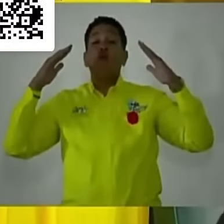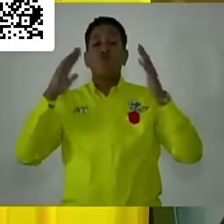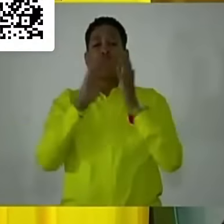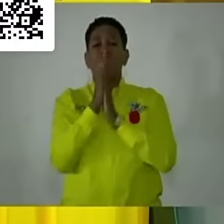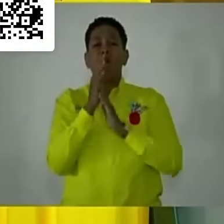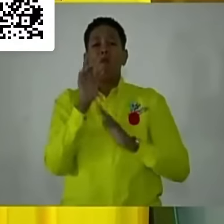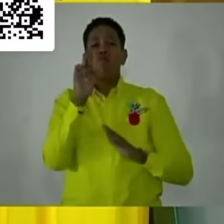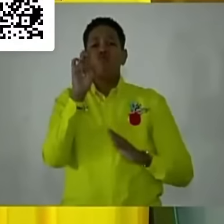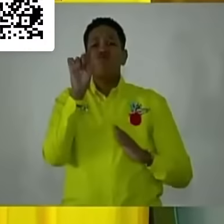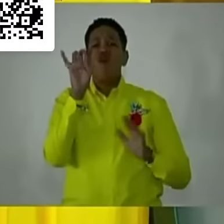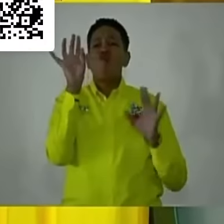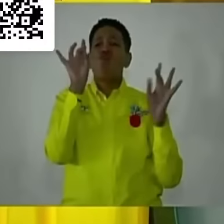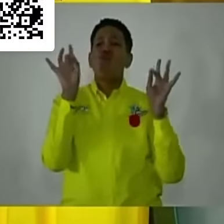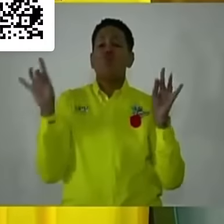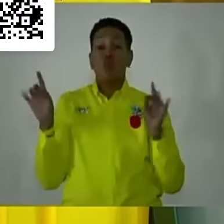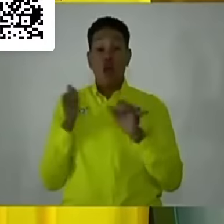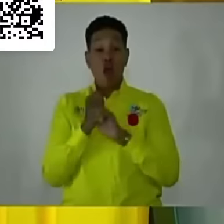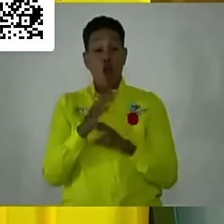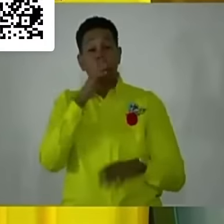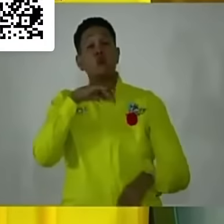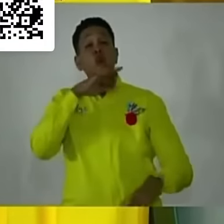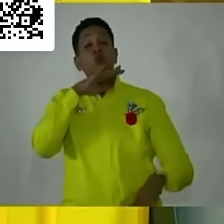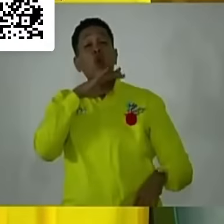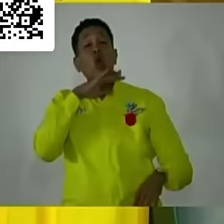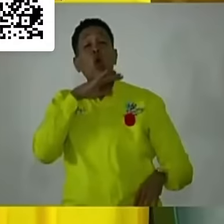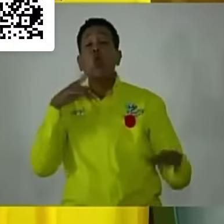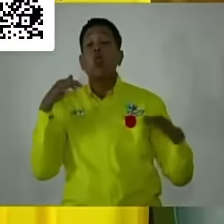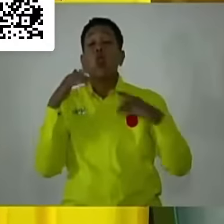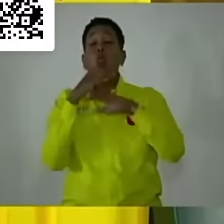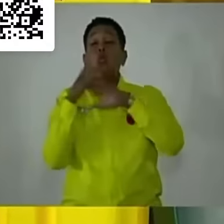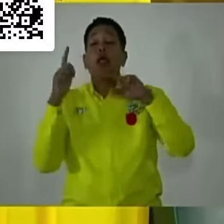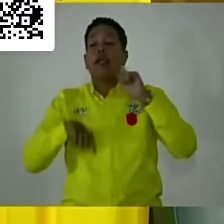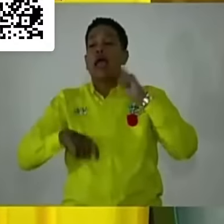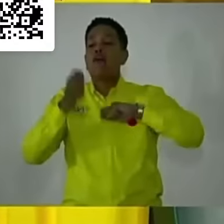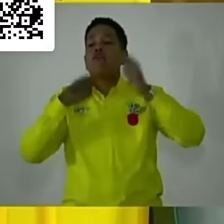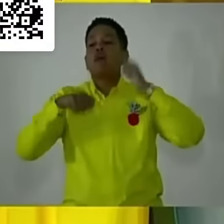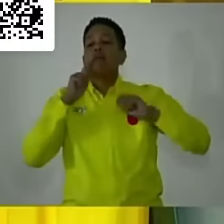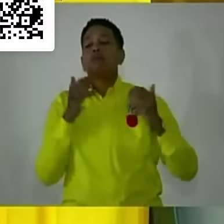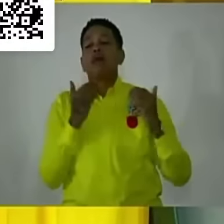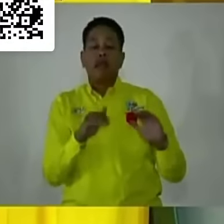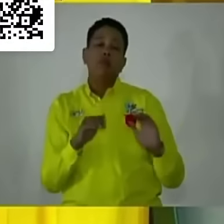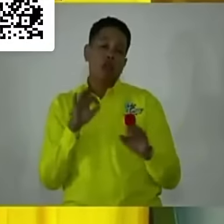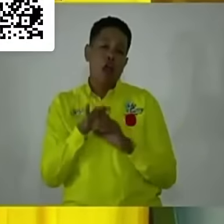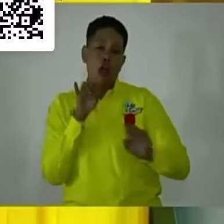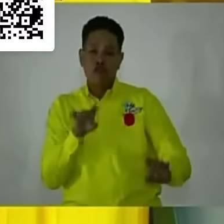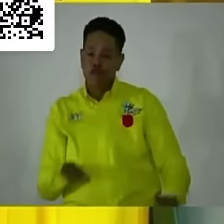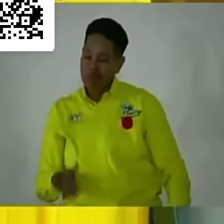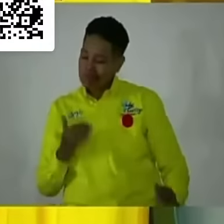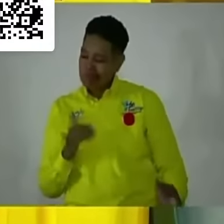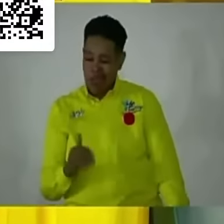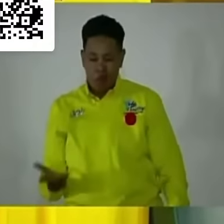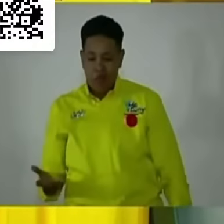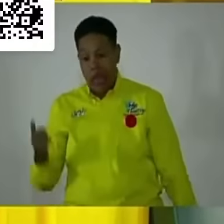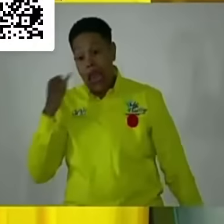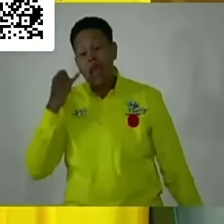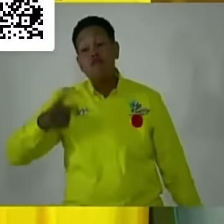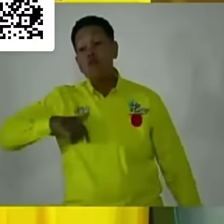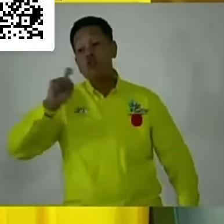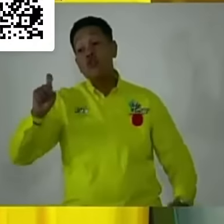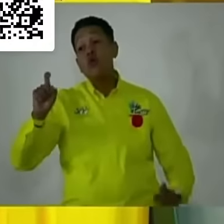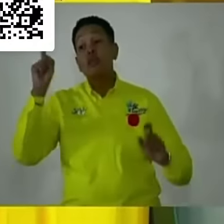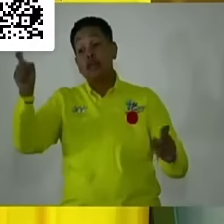bauxite cannot be replaced by the limited contributions that are being given. If we should